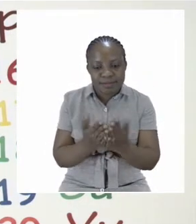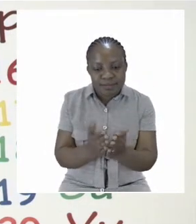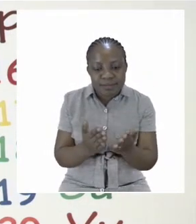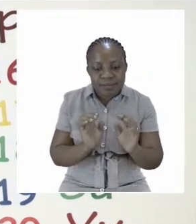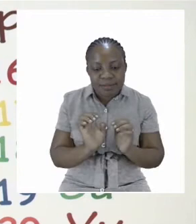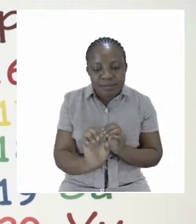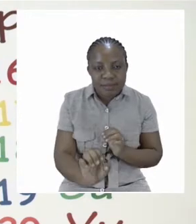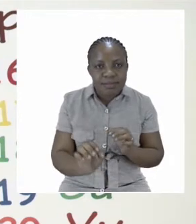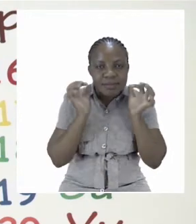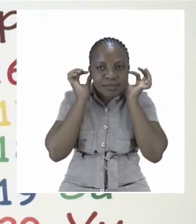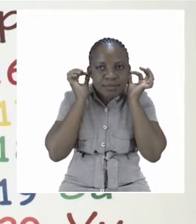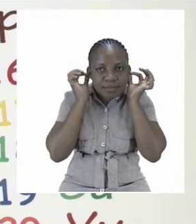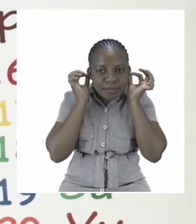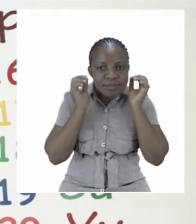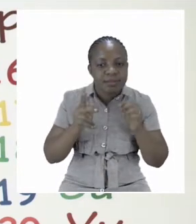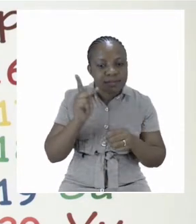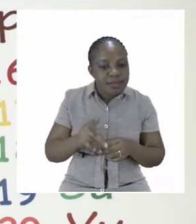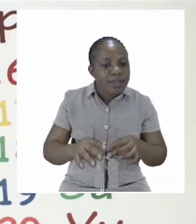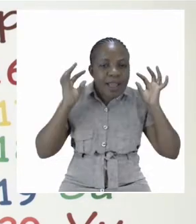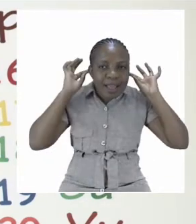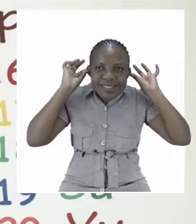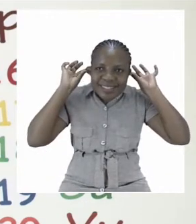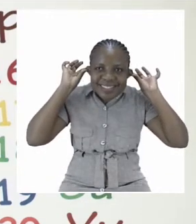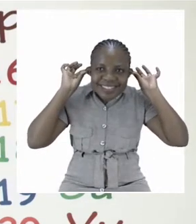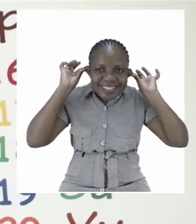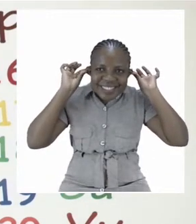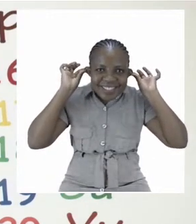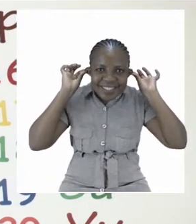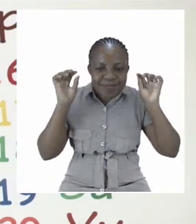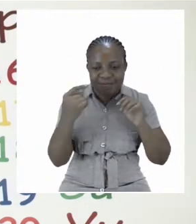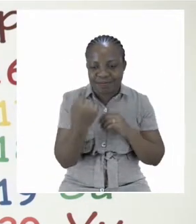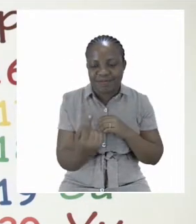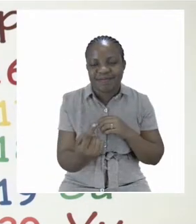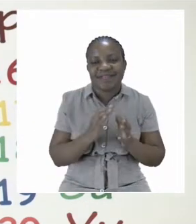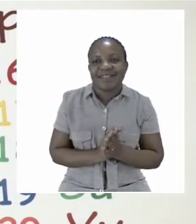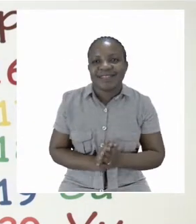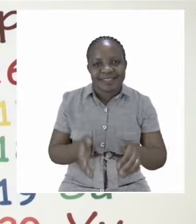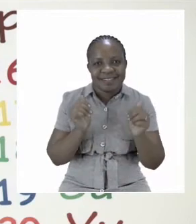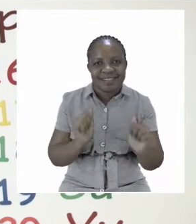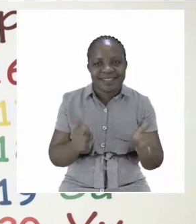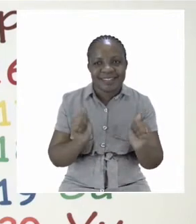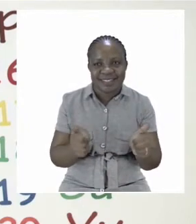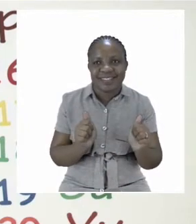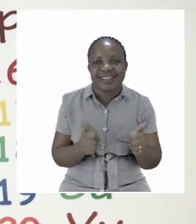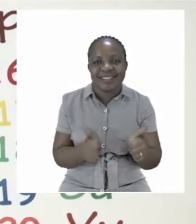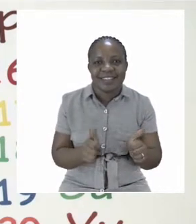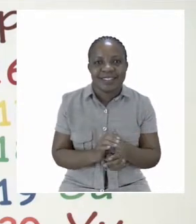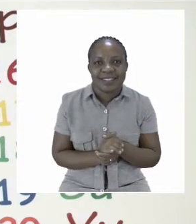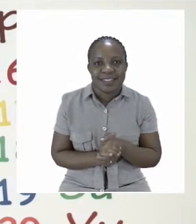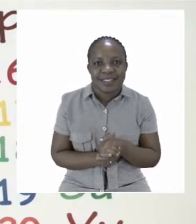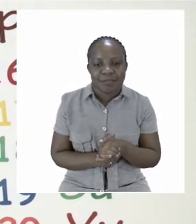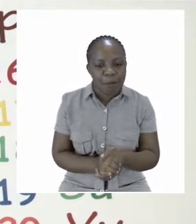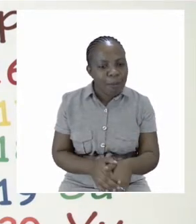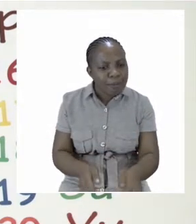Now, point to your ear. Well done, everyone. Oh, you did